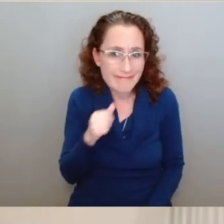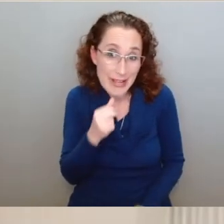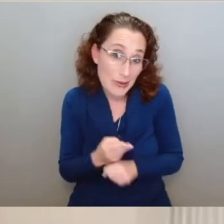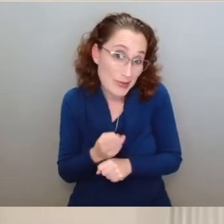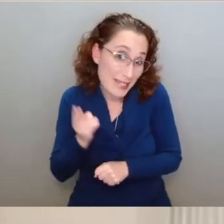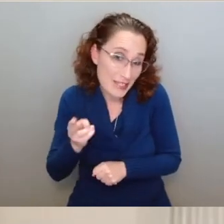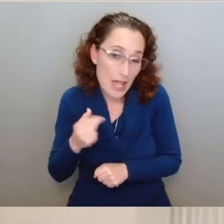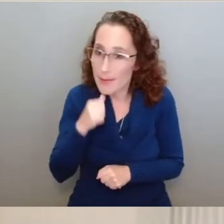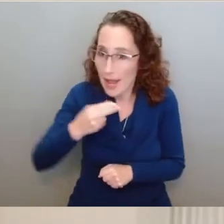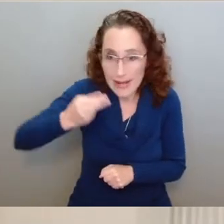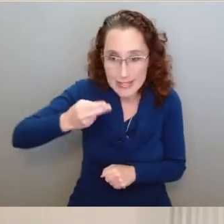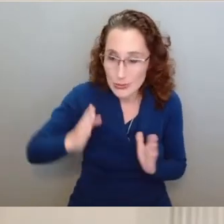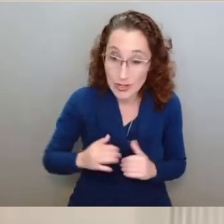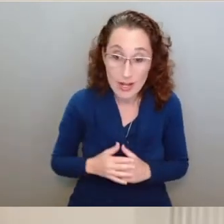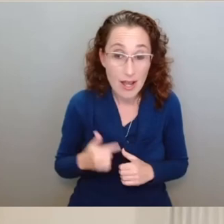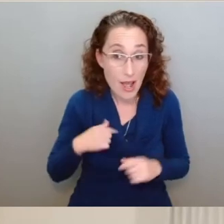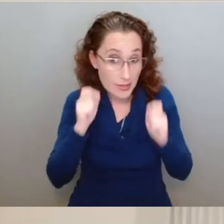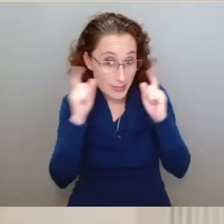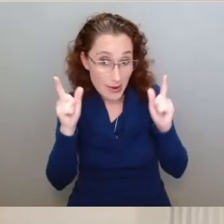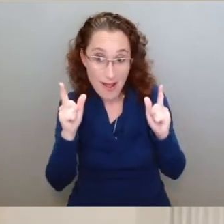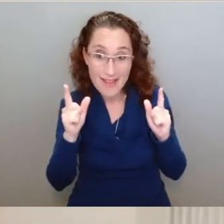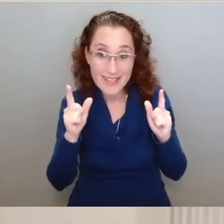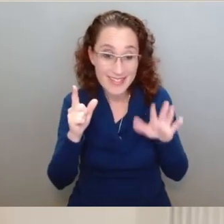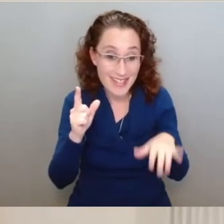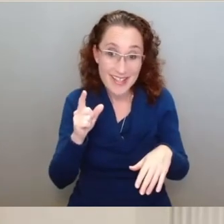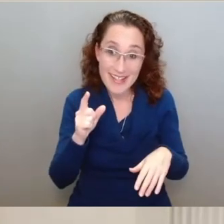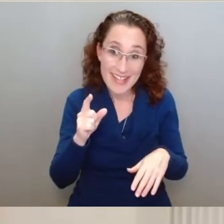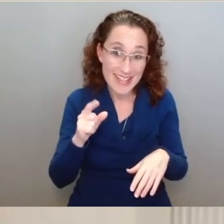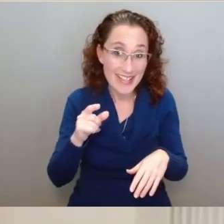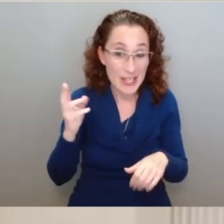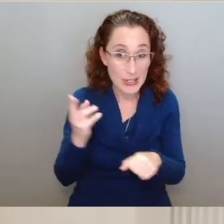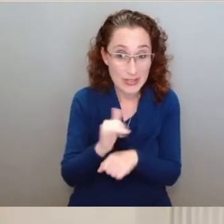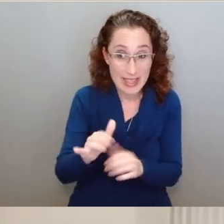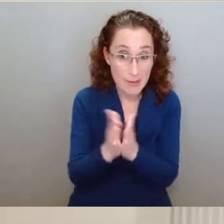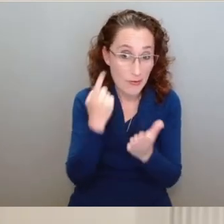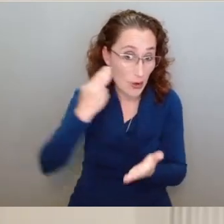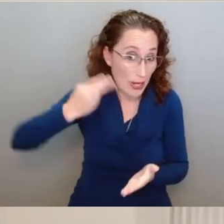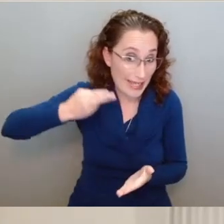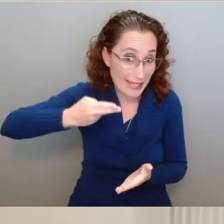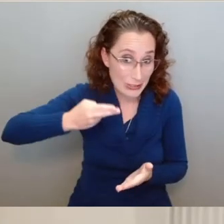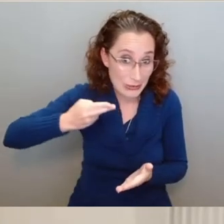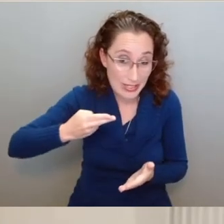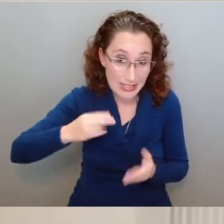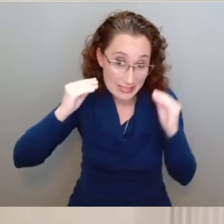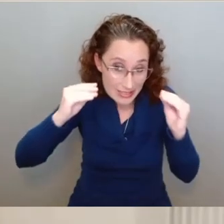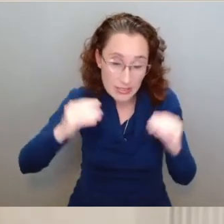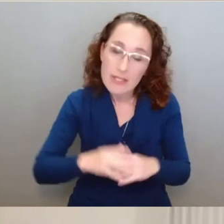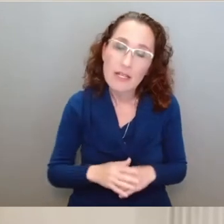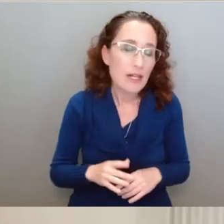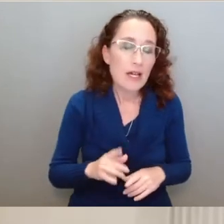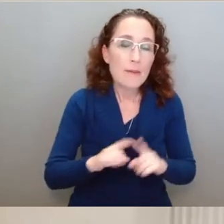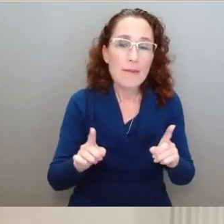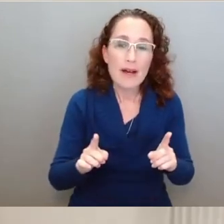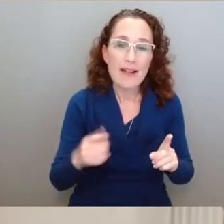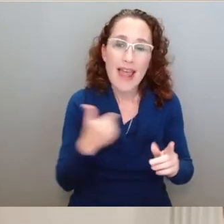not an historian, I was surprised to see it sort of picked up as a history book, but at the same time, I felt like you can't really understand